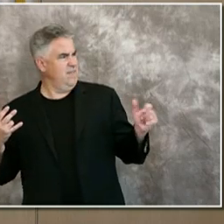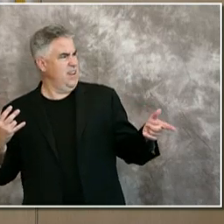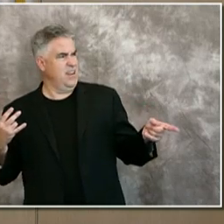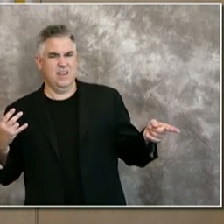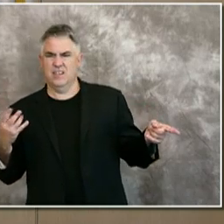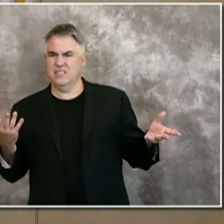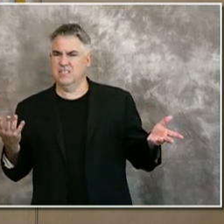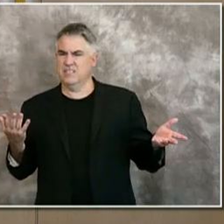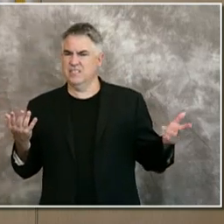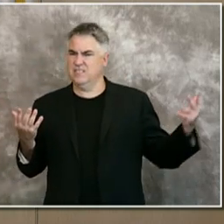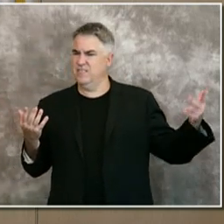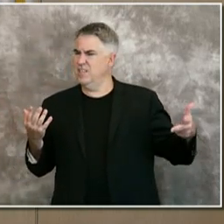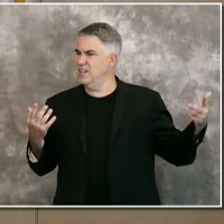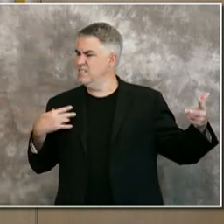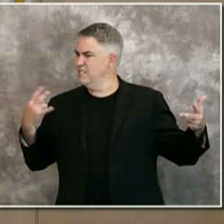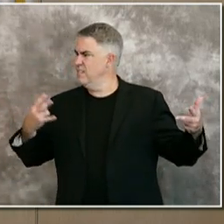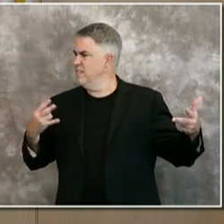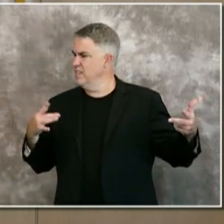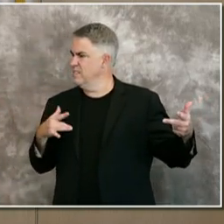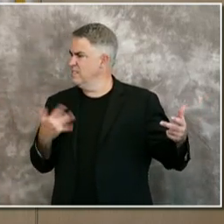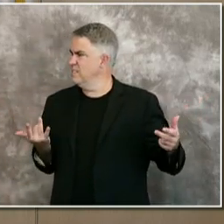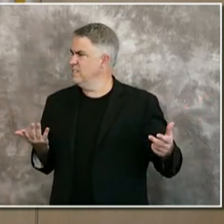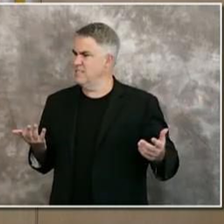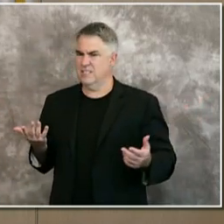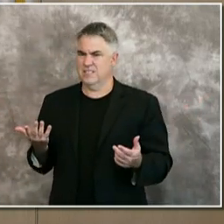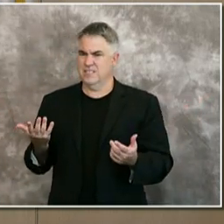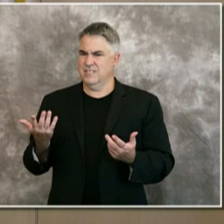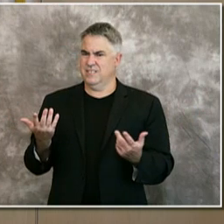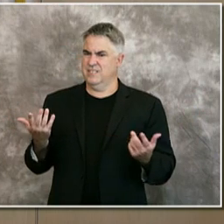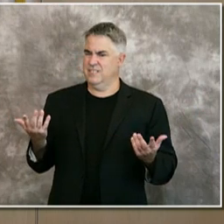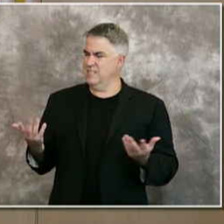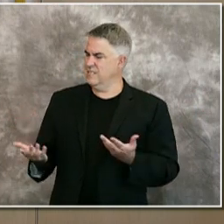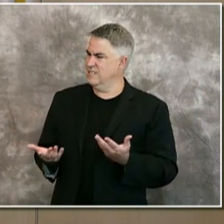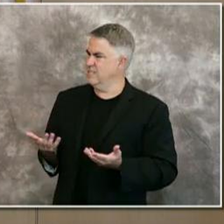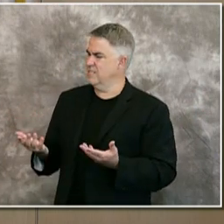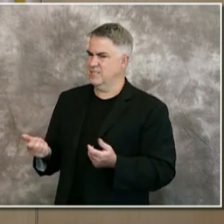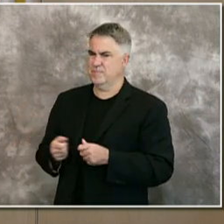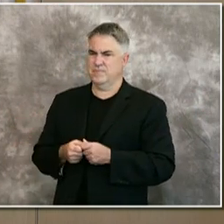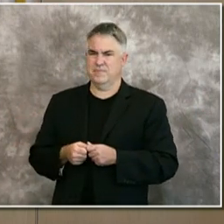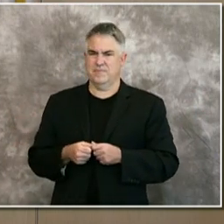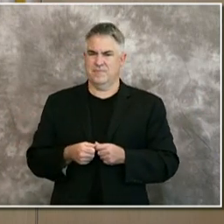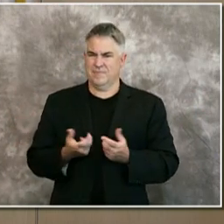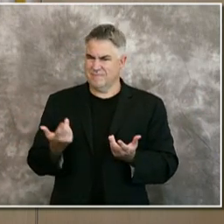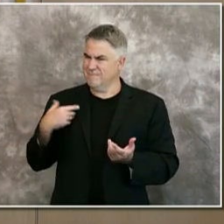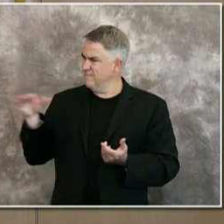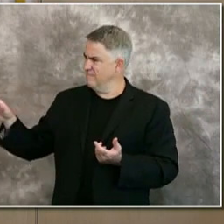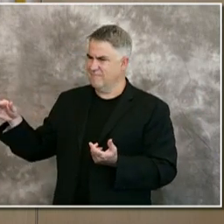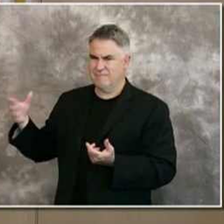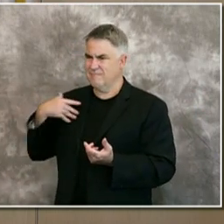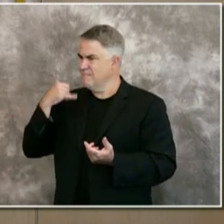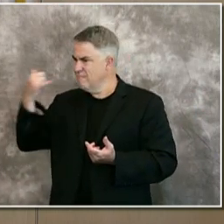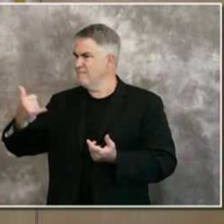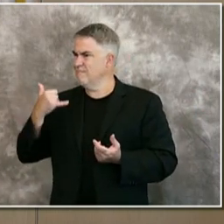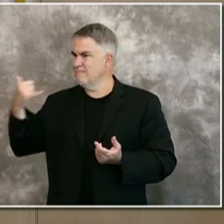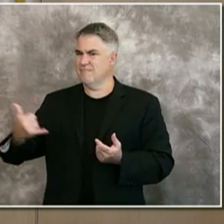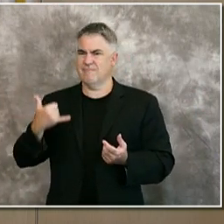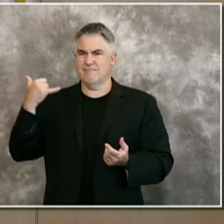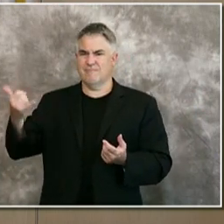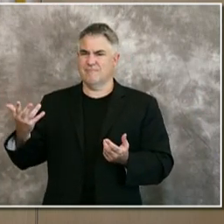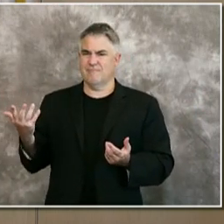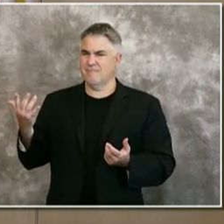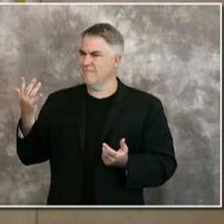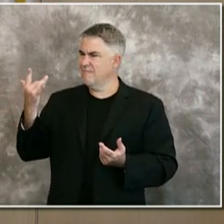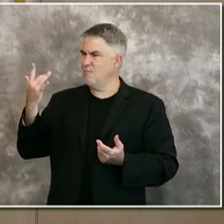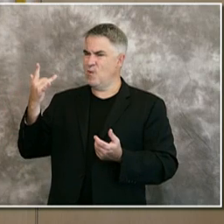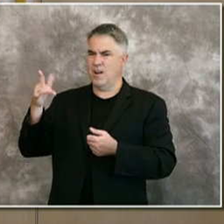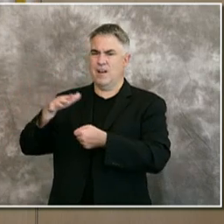got his results in 3 days. I got mine in 7 after I called, from the Mission Valley. So what's going on at these different locations